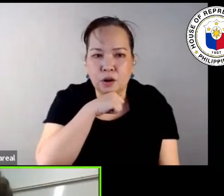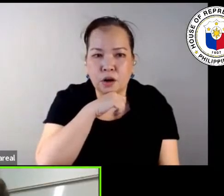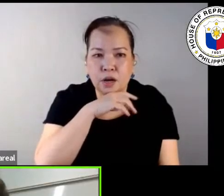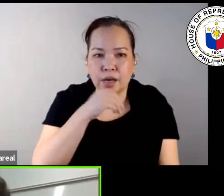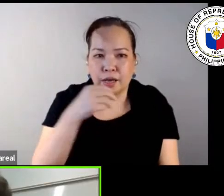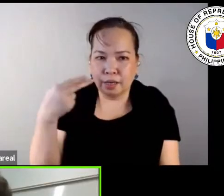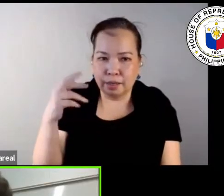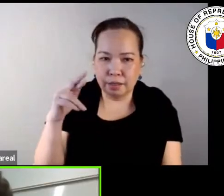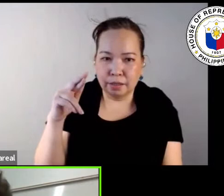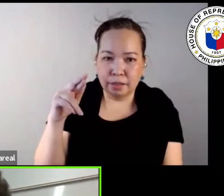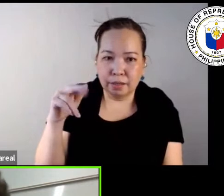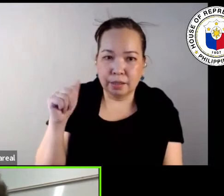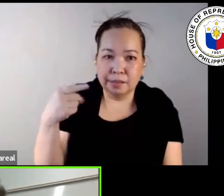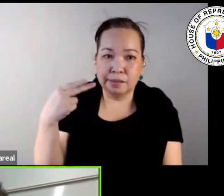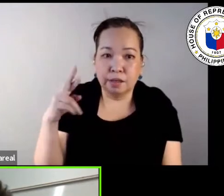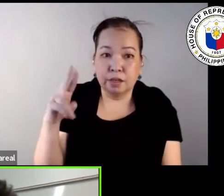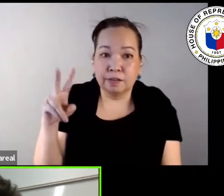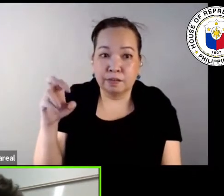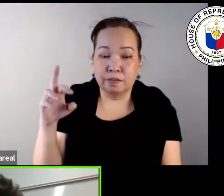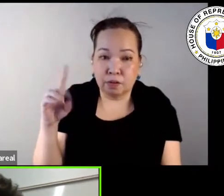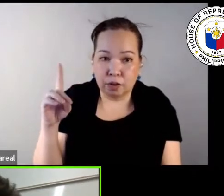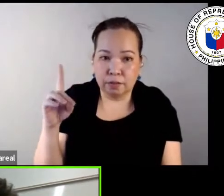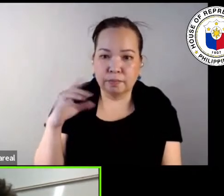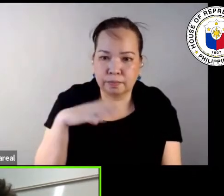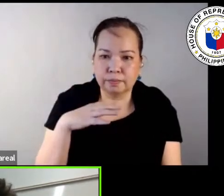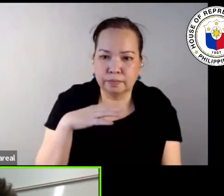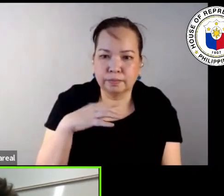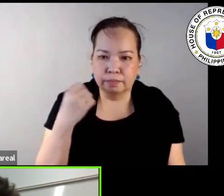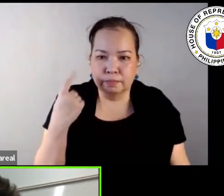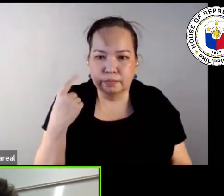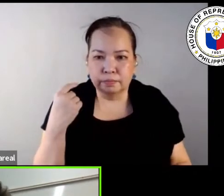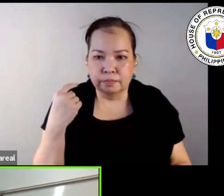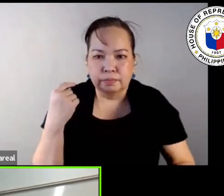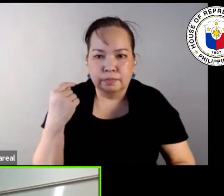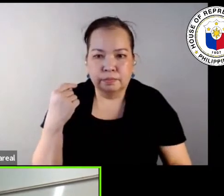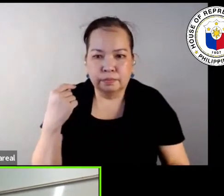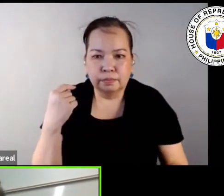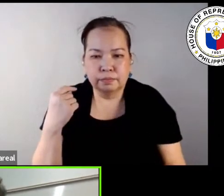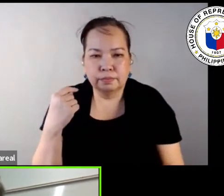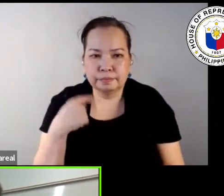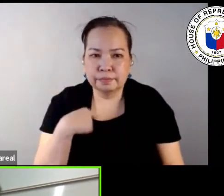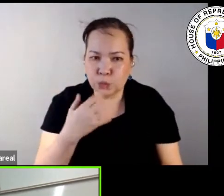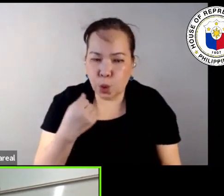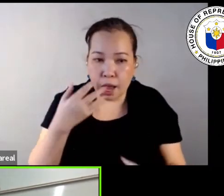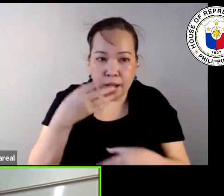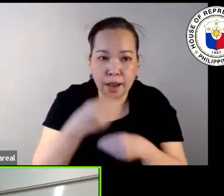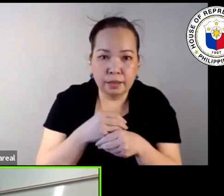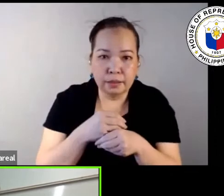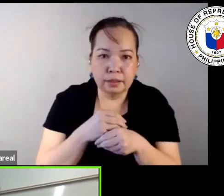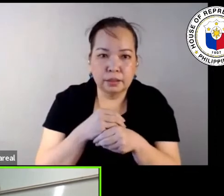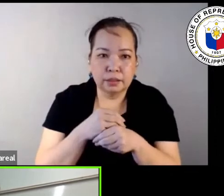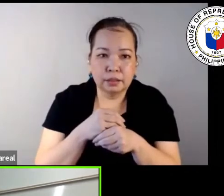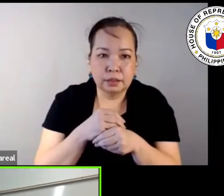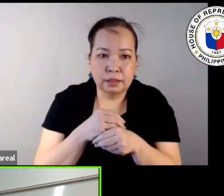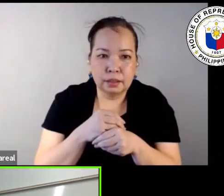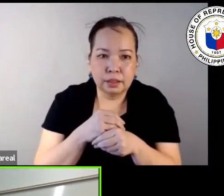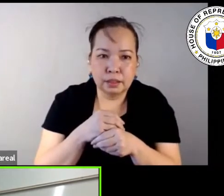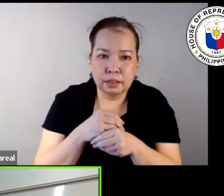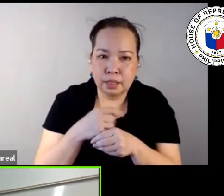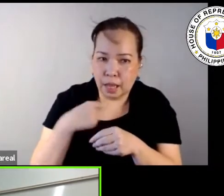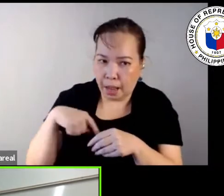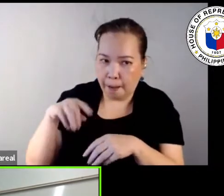Harvard. I would just like to say that the MPN, the Multilingual Philippines